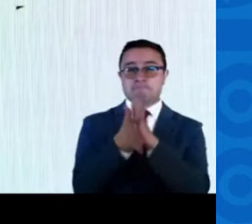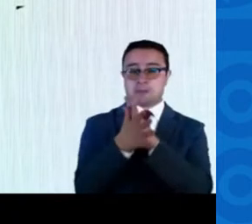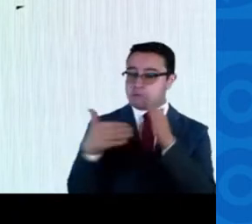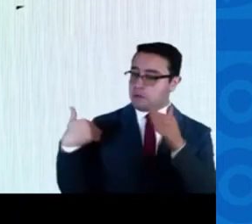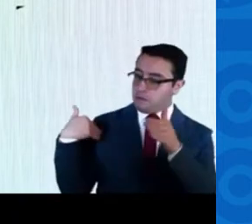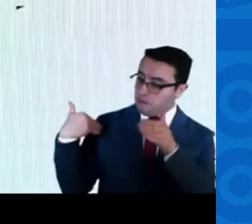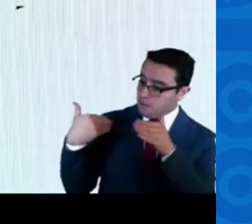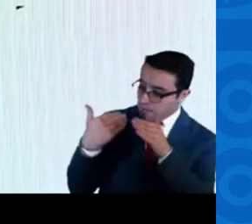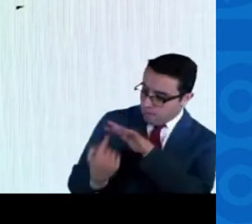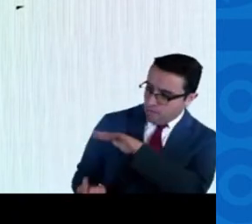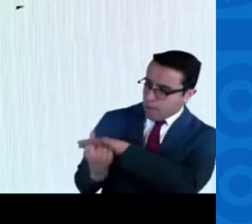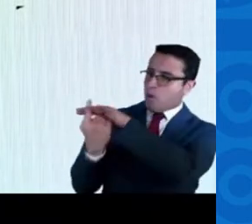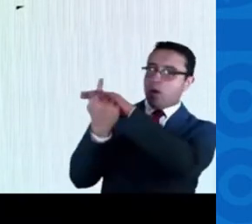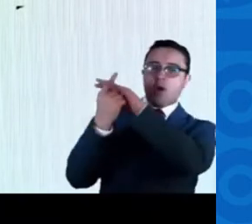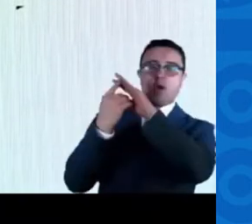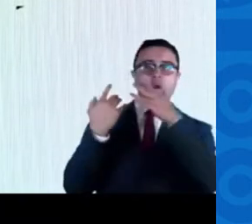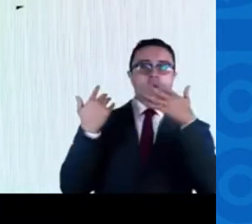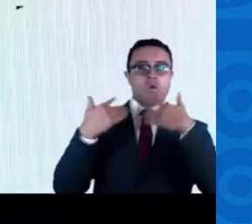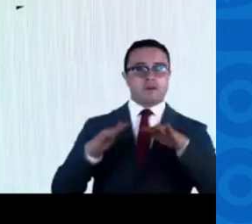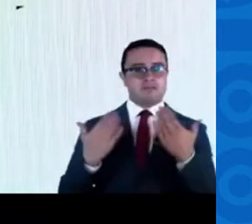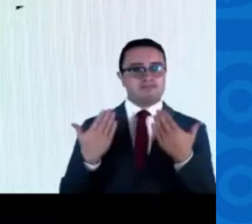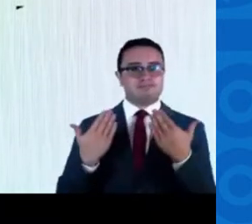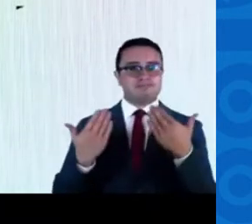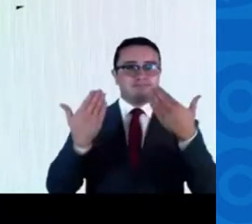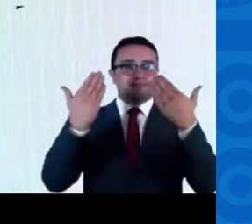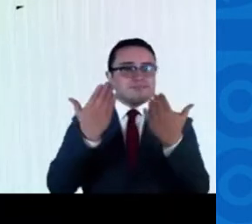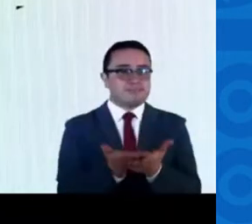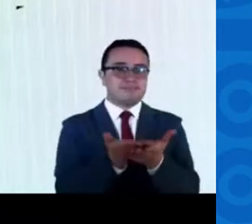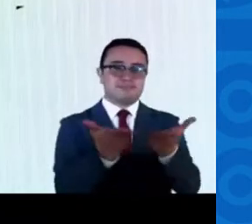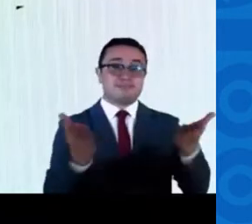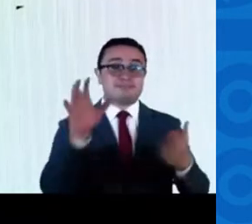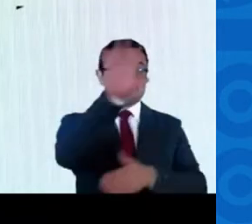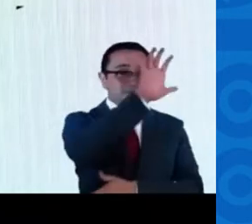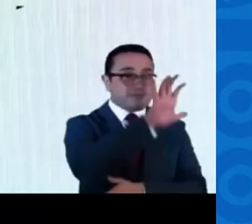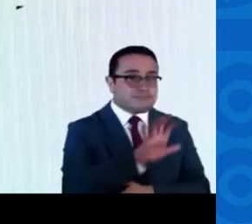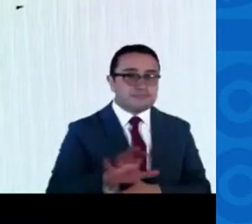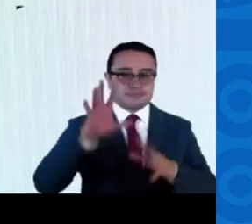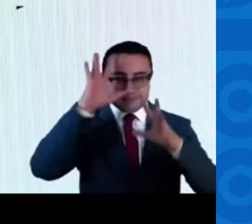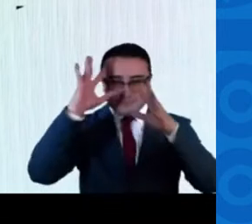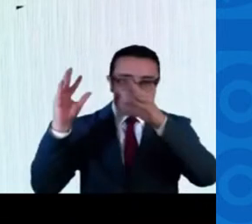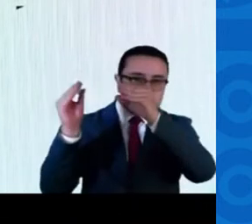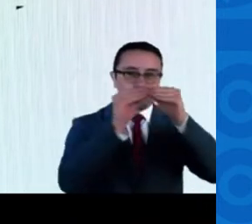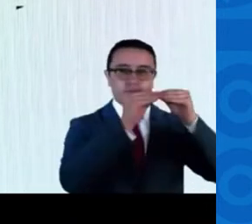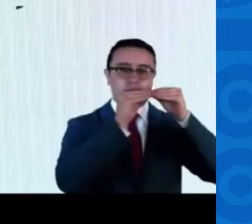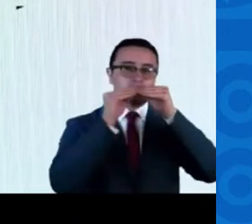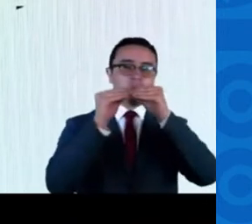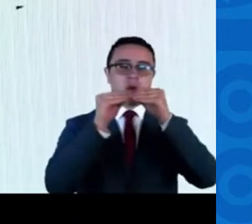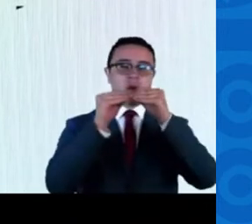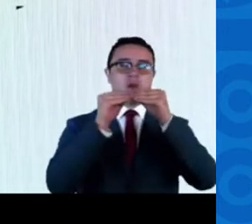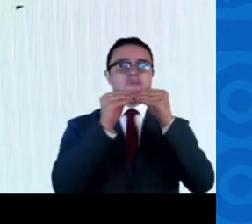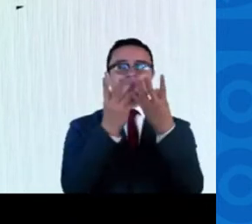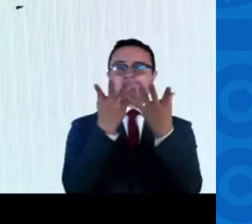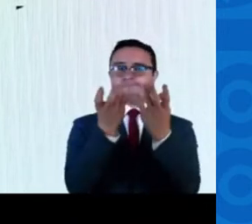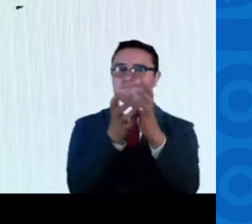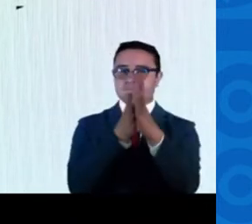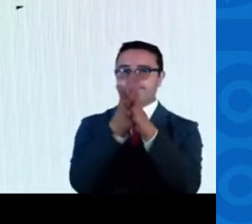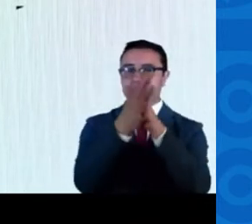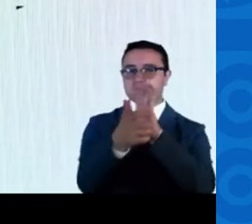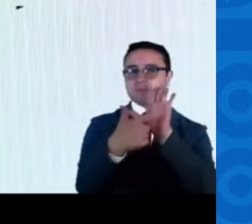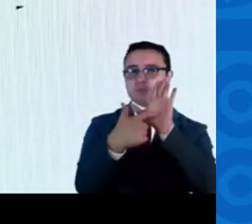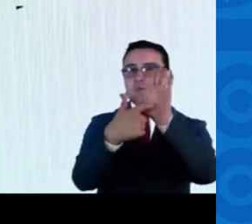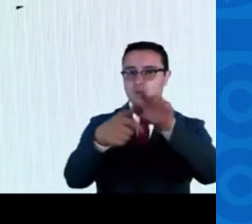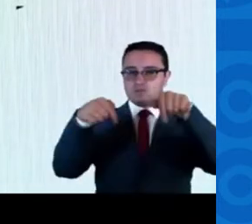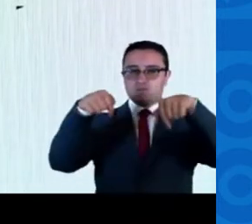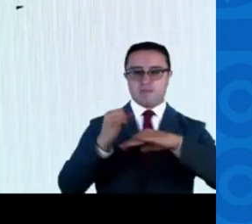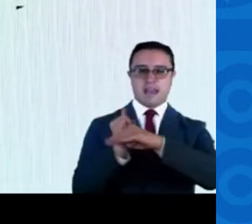some of the progress that has been made and that we place at the disposal of this great regional alliance, of this